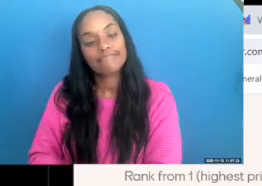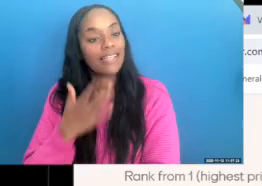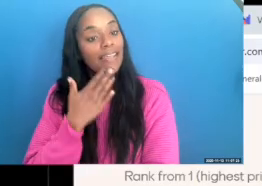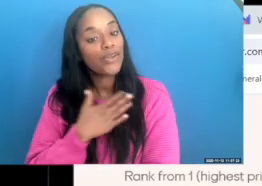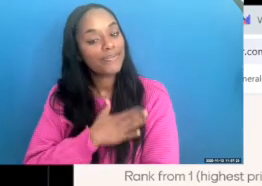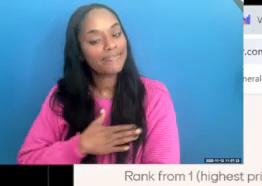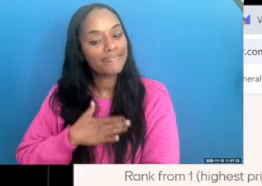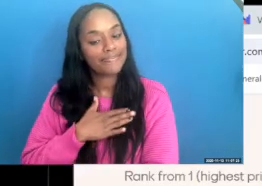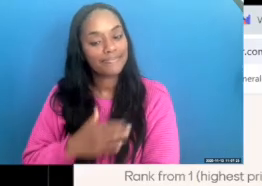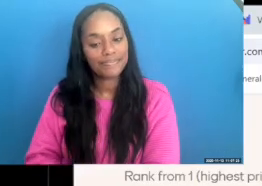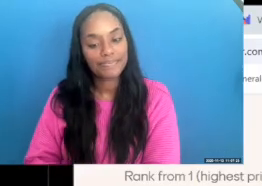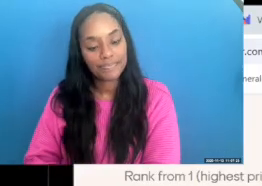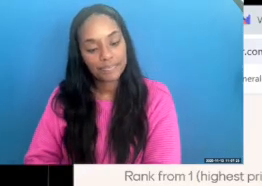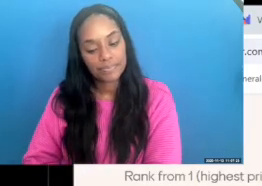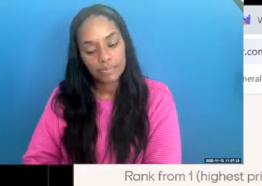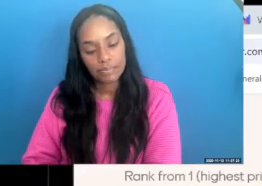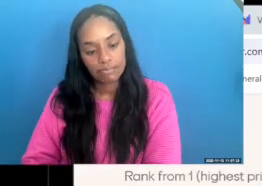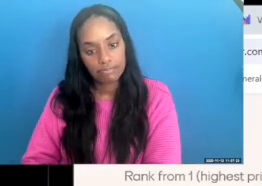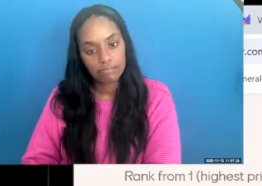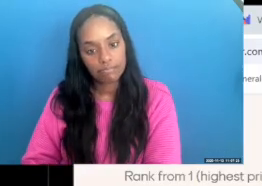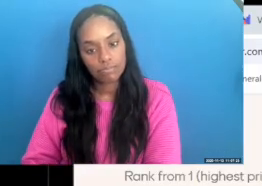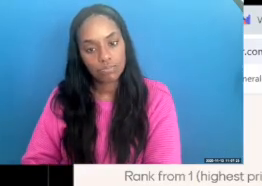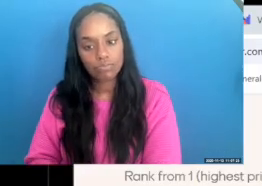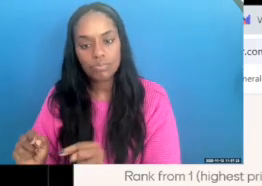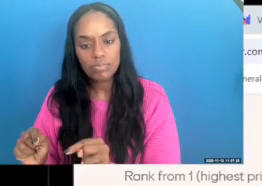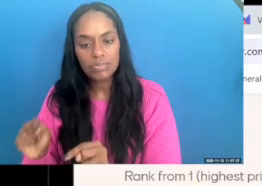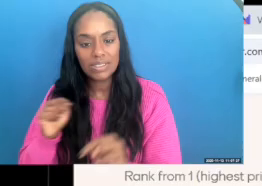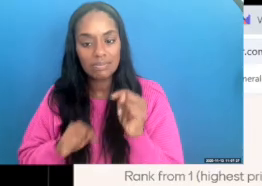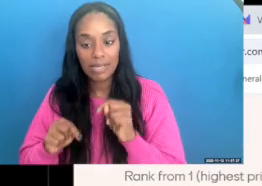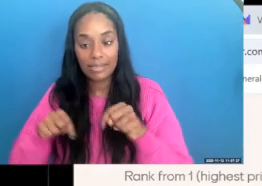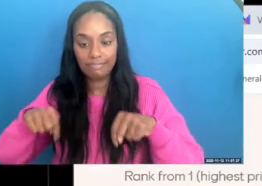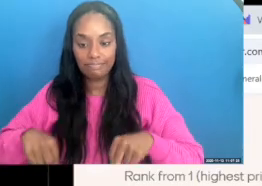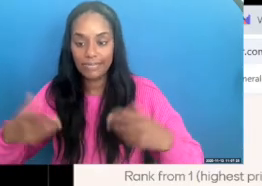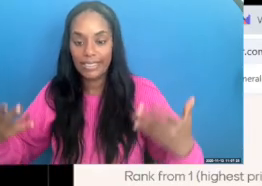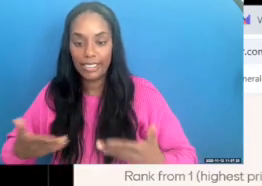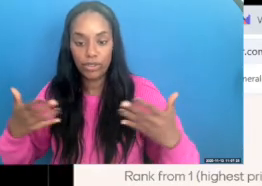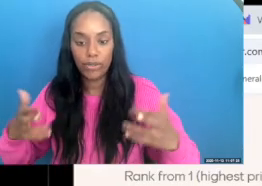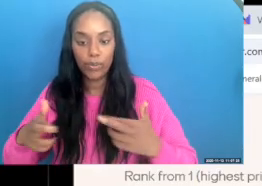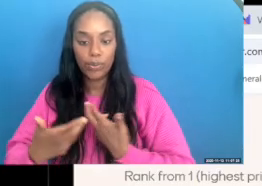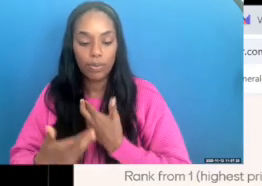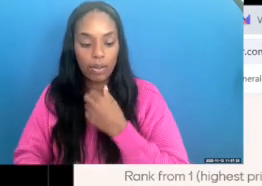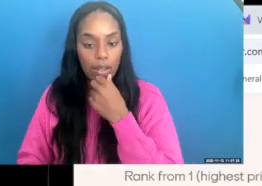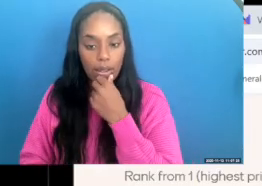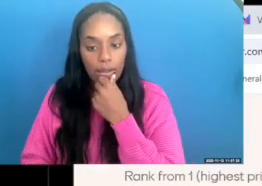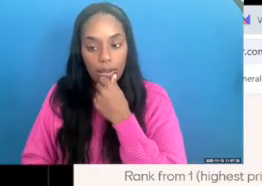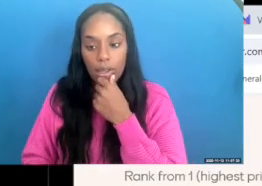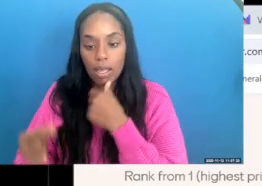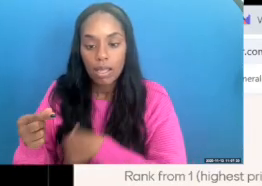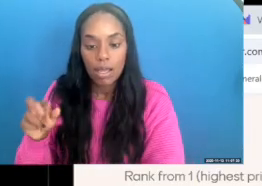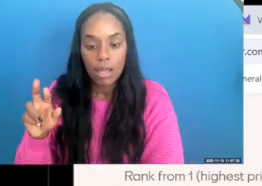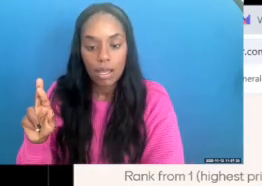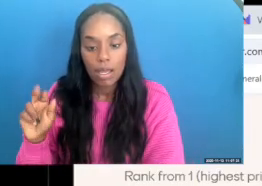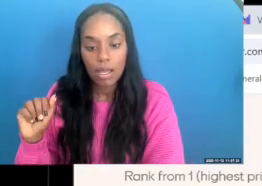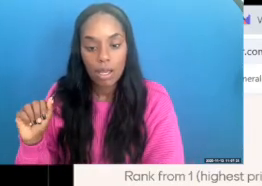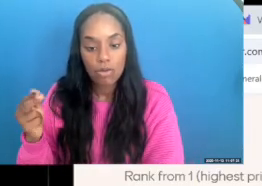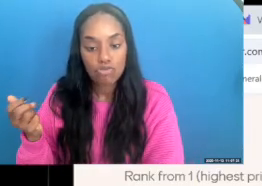incentives. Thank you. Thank you, Caroline. Appreciate that. Okay, we're going to go back to folks